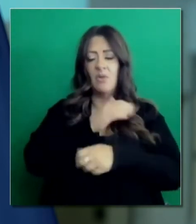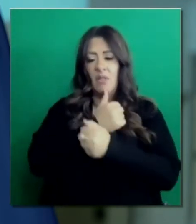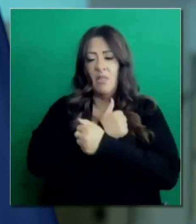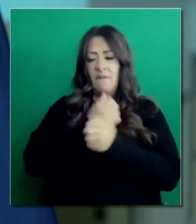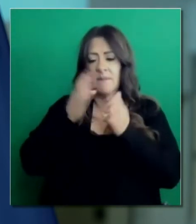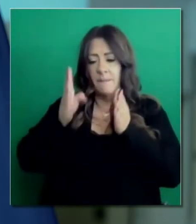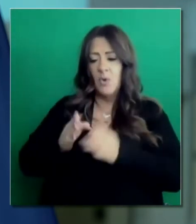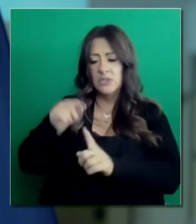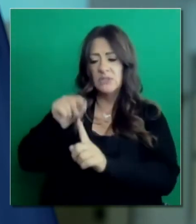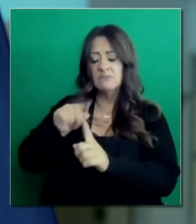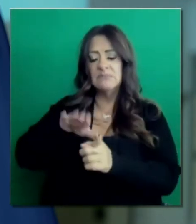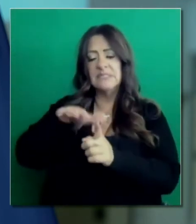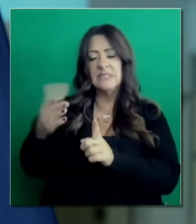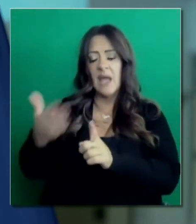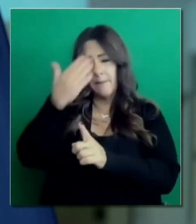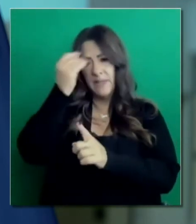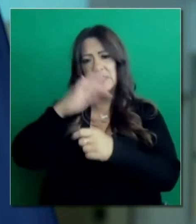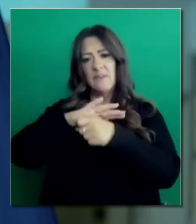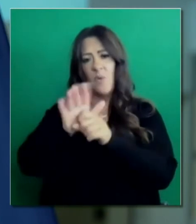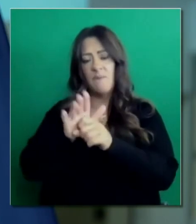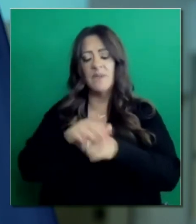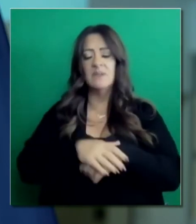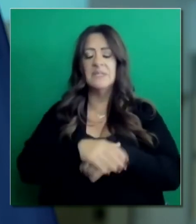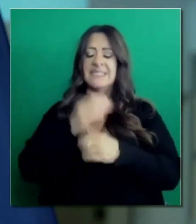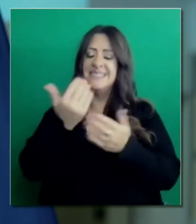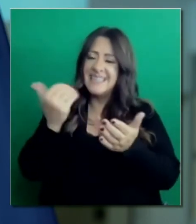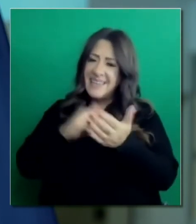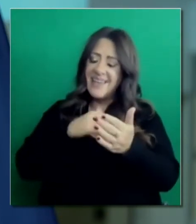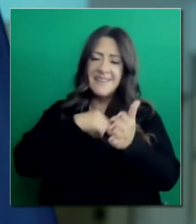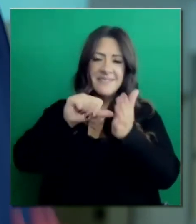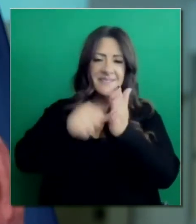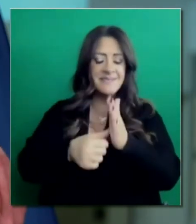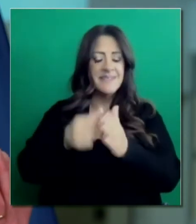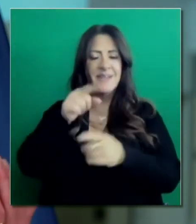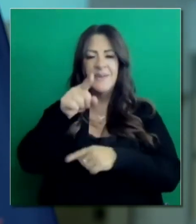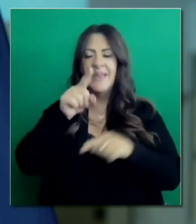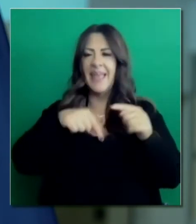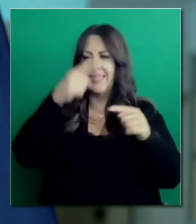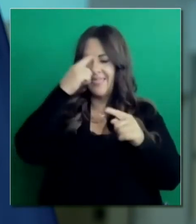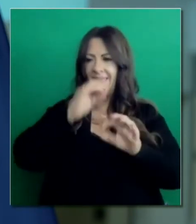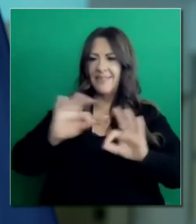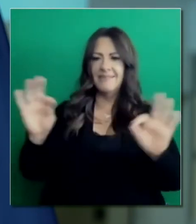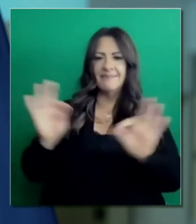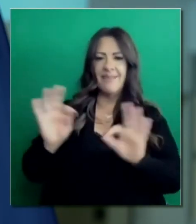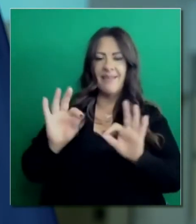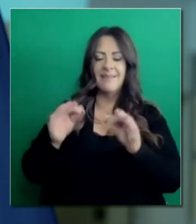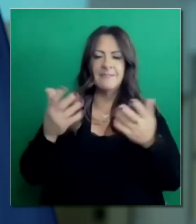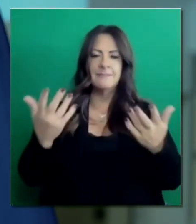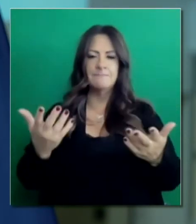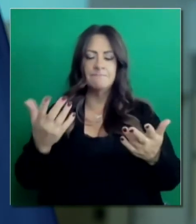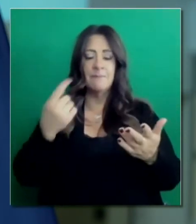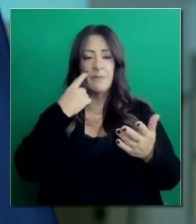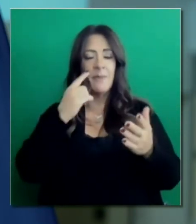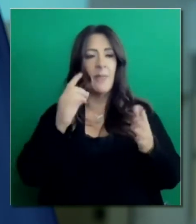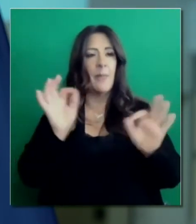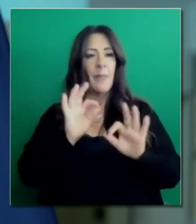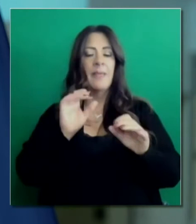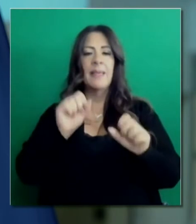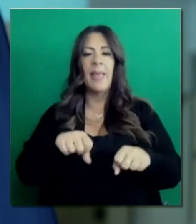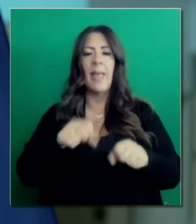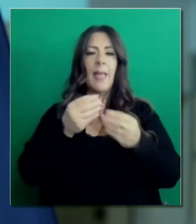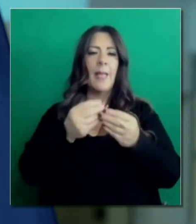just another sober reminder of why one cannot be flippant and just turn on the light switch once again and have everybody rush